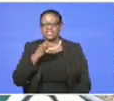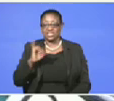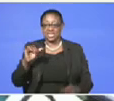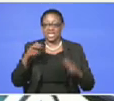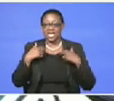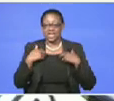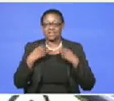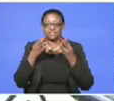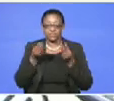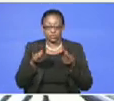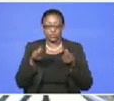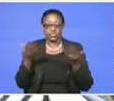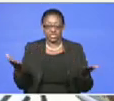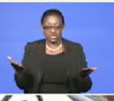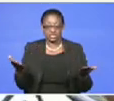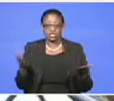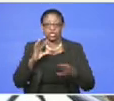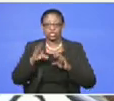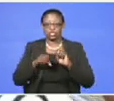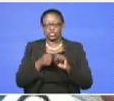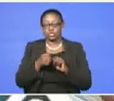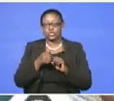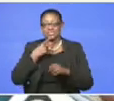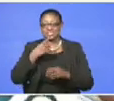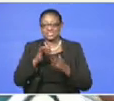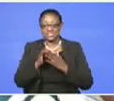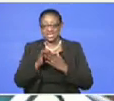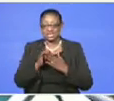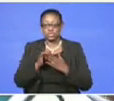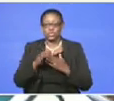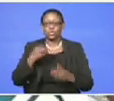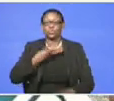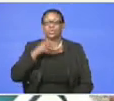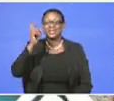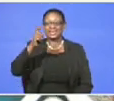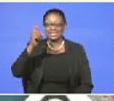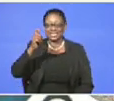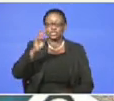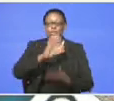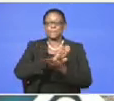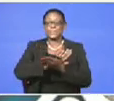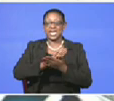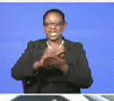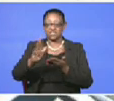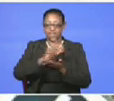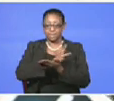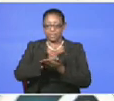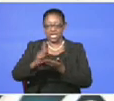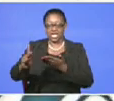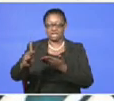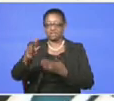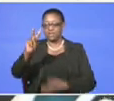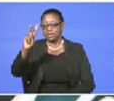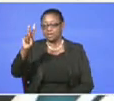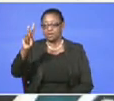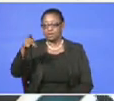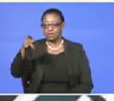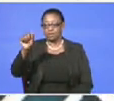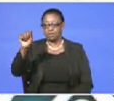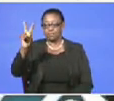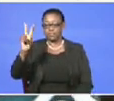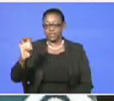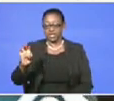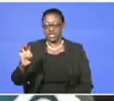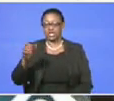factors. And so it was important for them, for us to have it repaved. And it's easier to repave that than many other roads in